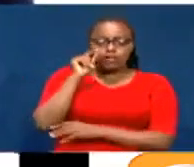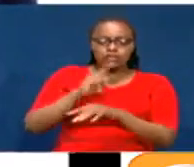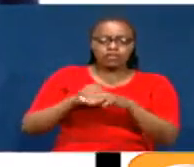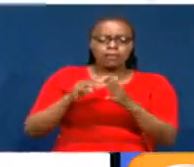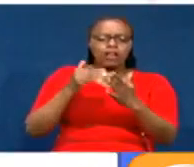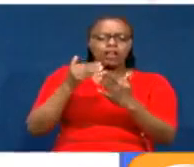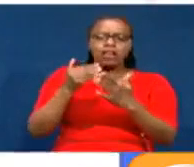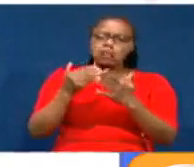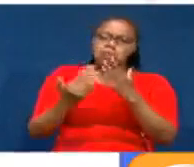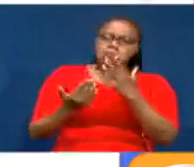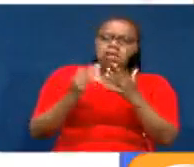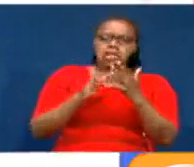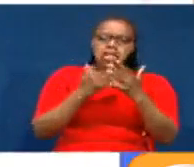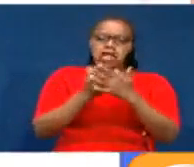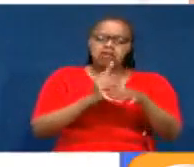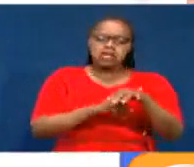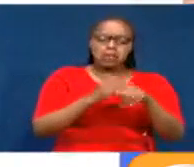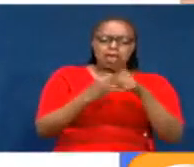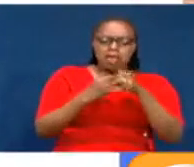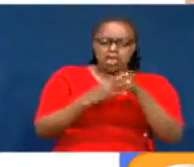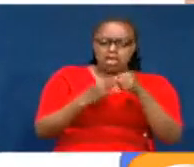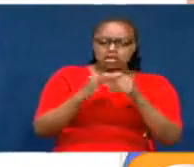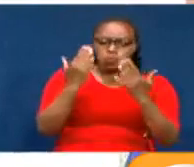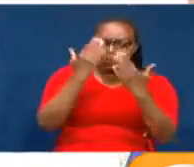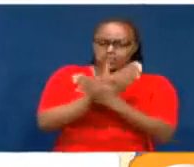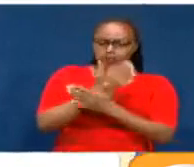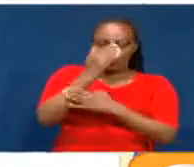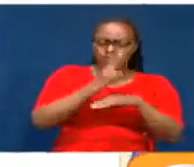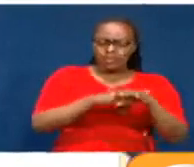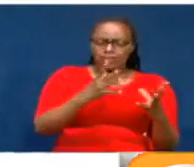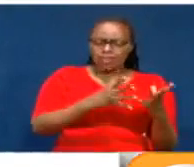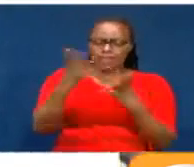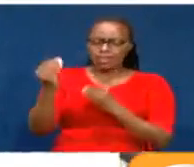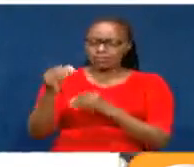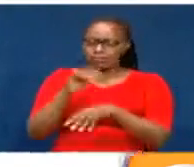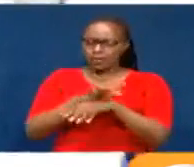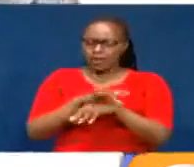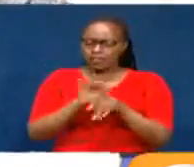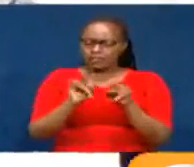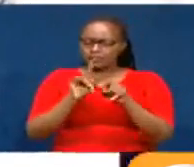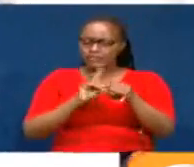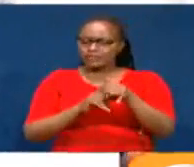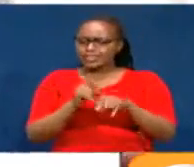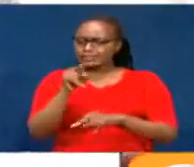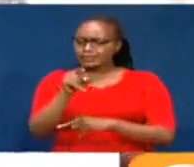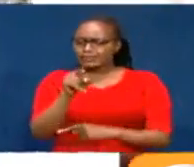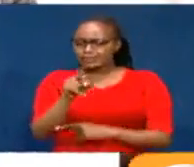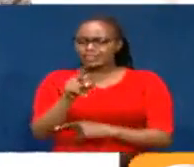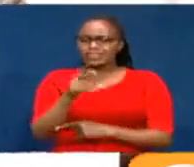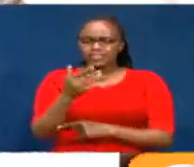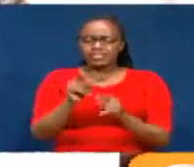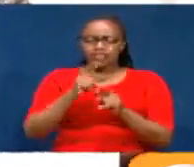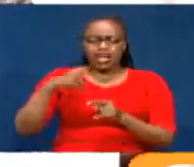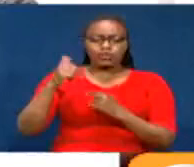Kufika mwendo wa saa mbili kwa sababu yale masaa walitoka. Na yale masaa walikuwa